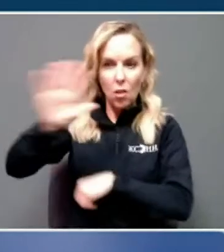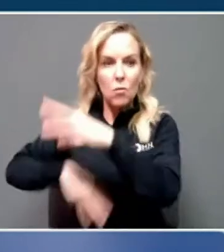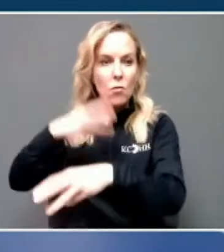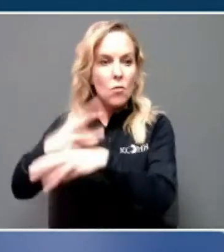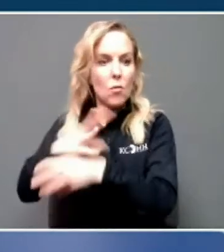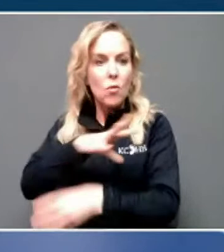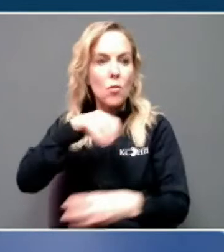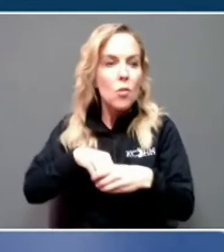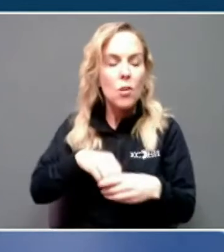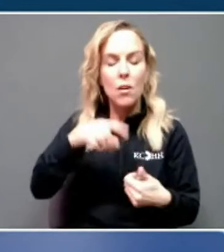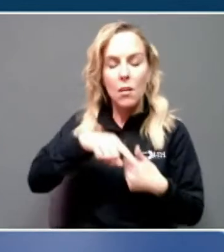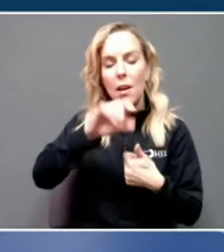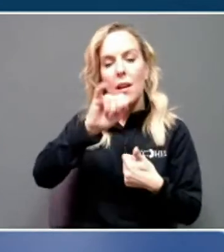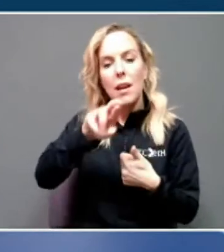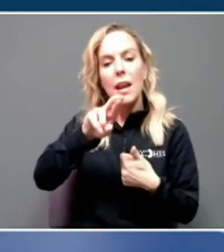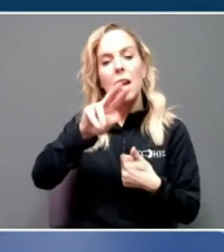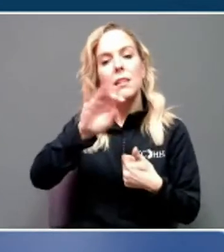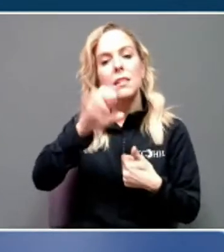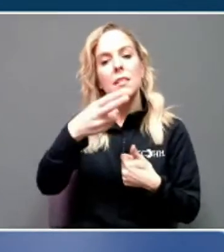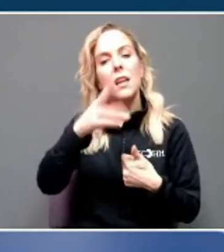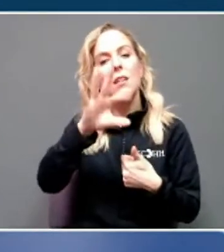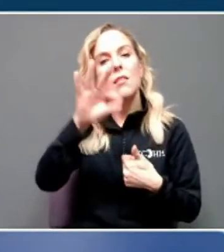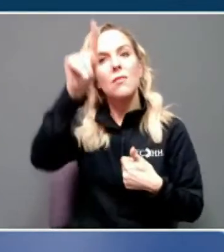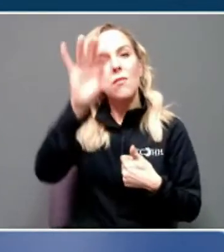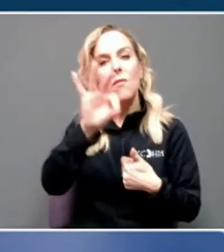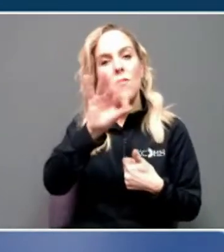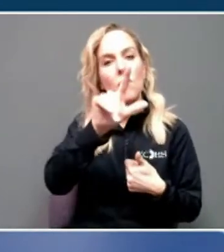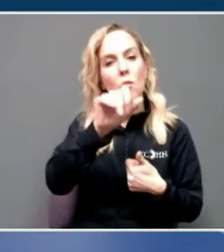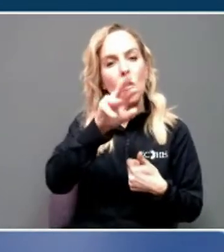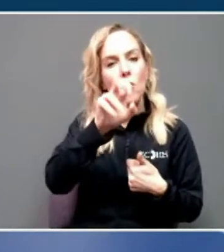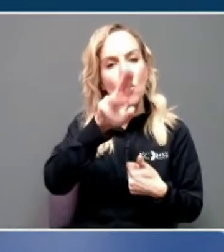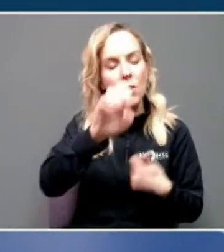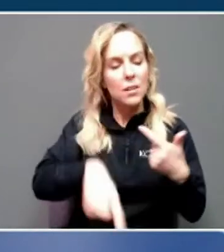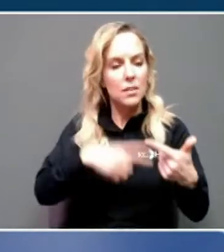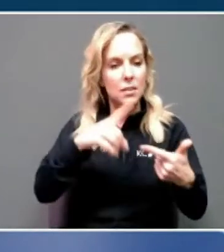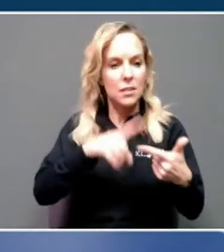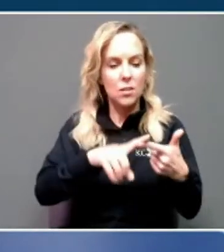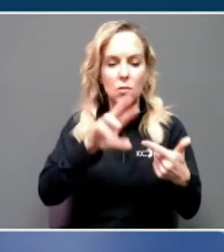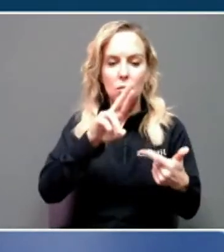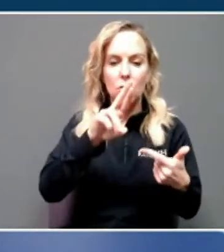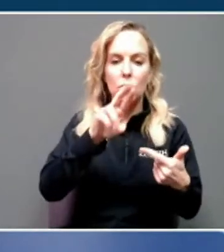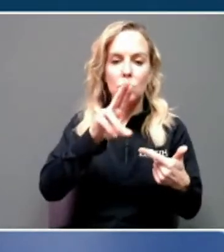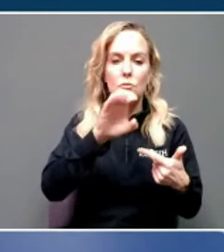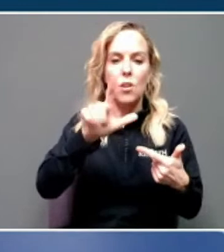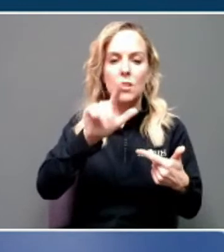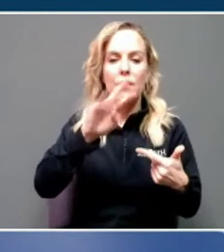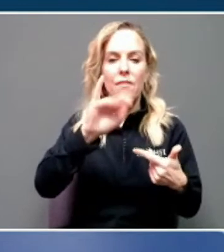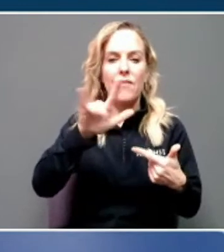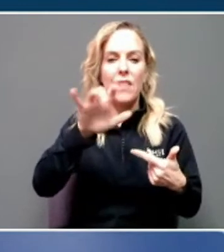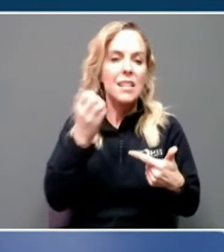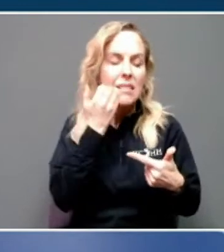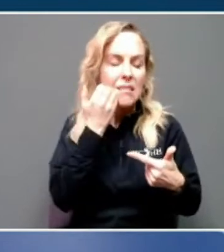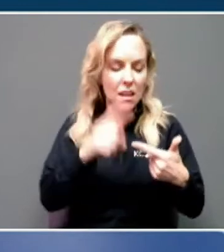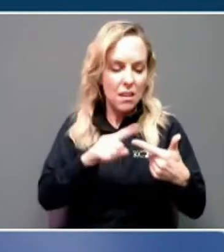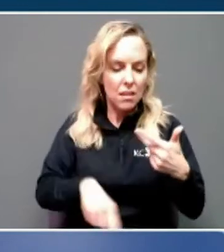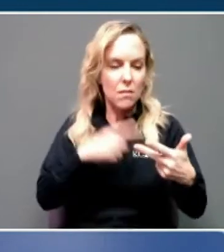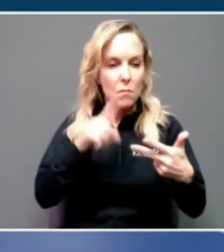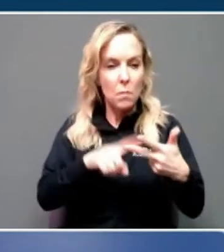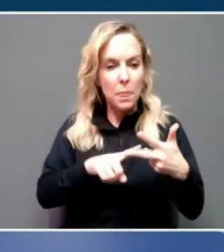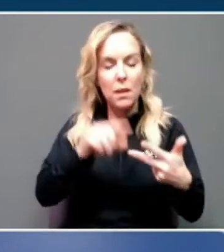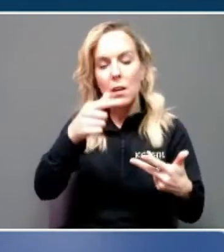Florence, 20 new jobs, Russellville Dental Lab, 32 new jobs, Novellus in Guthrie, 140 additional